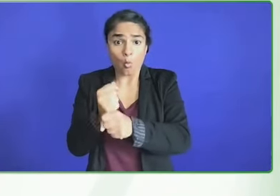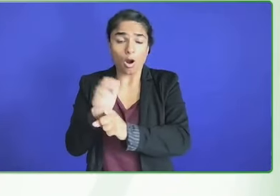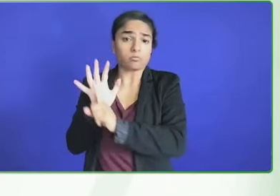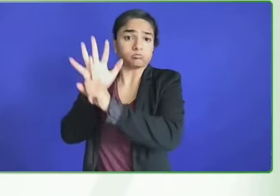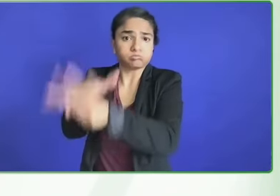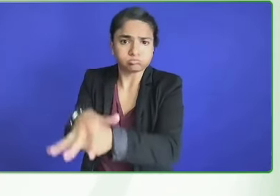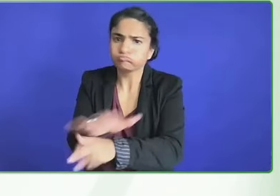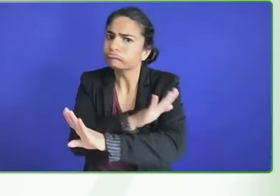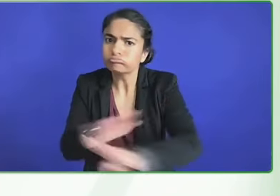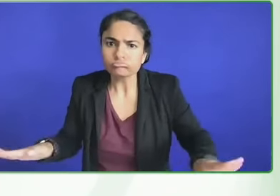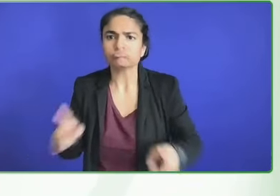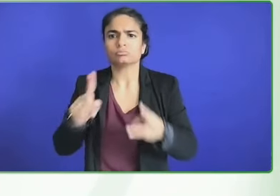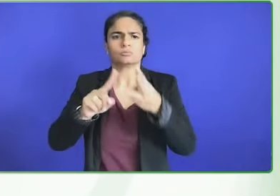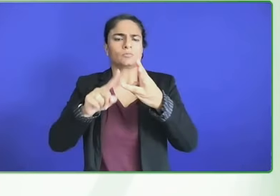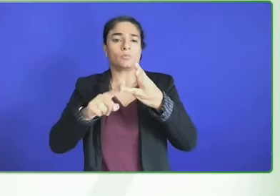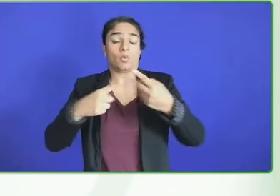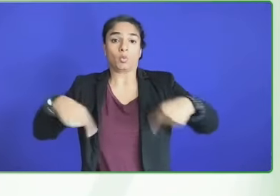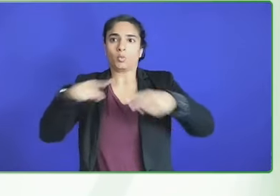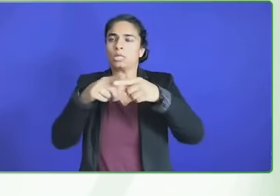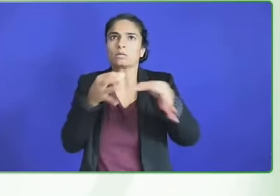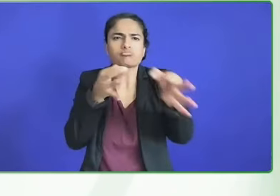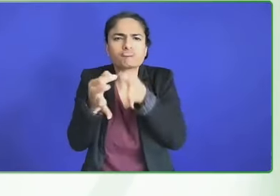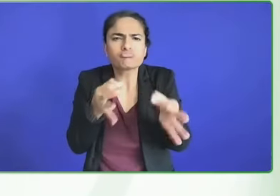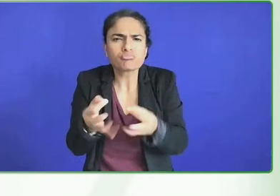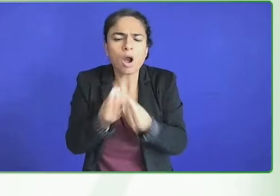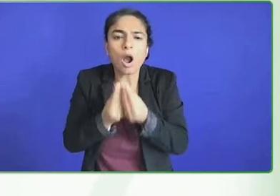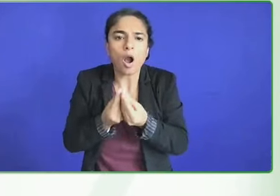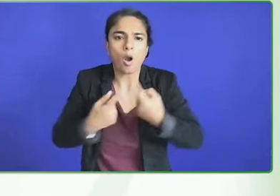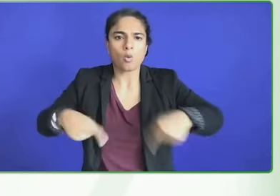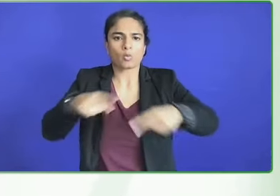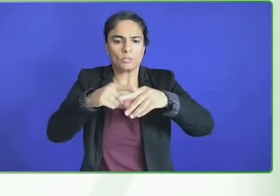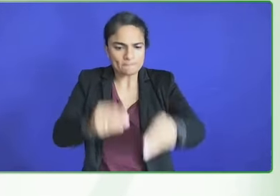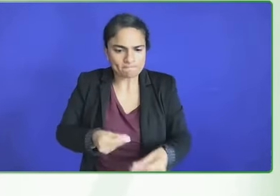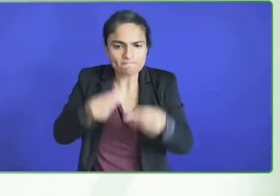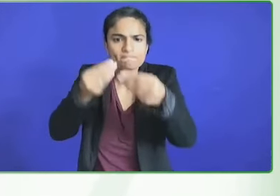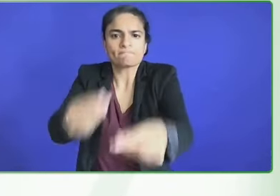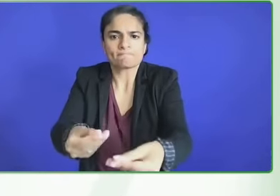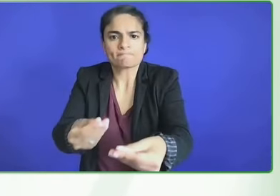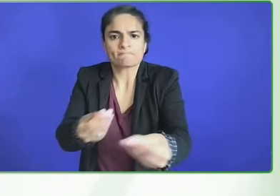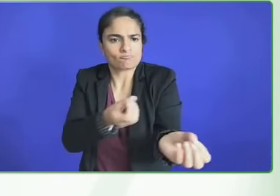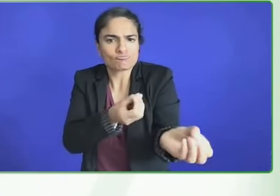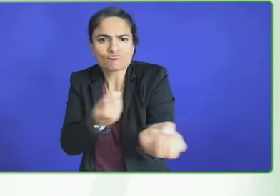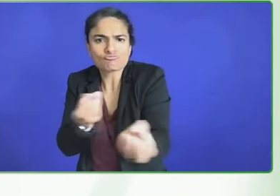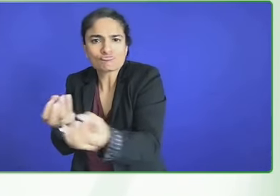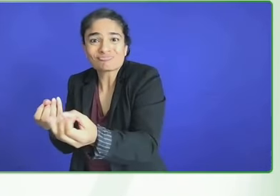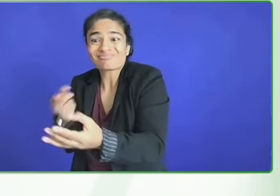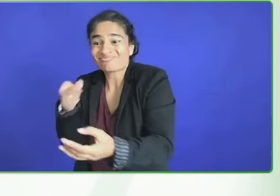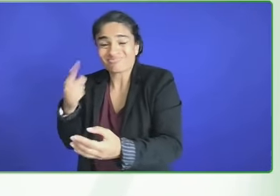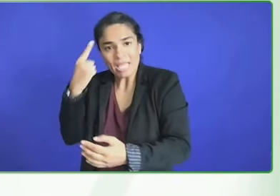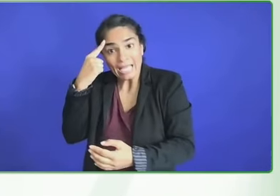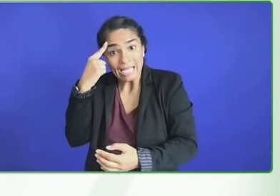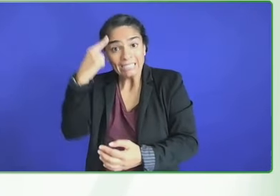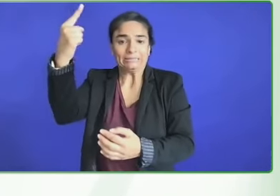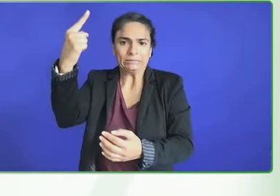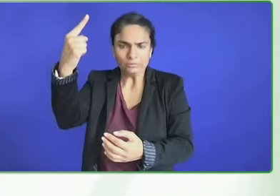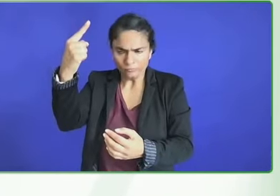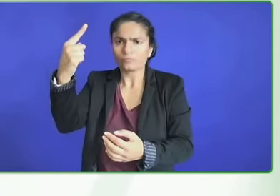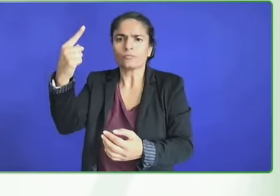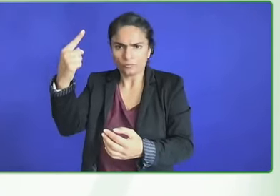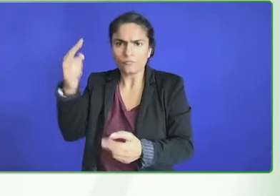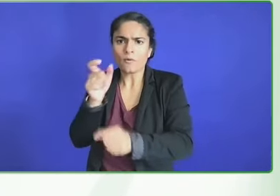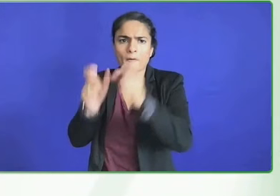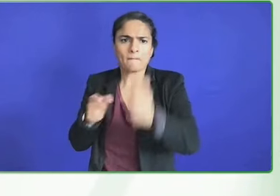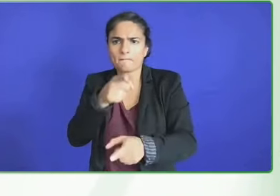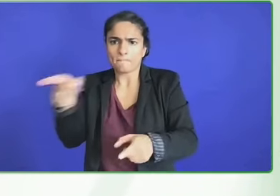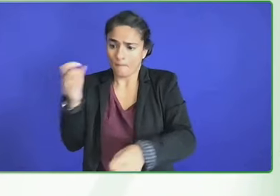in relation to employees with disabilities, but also on our own accessibility. We, with the strategy